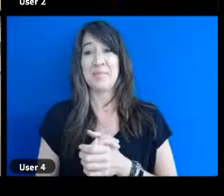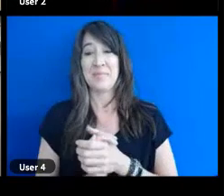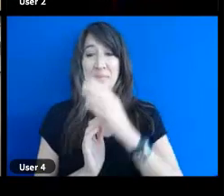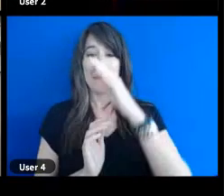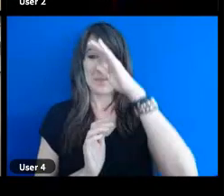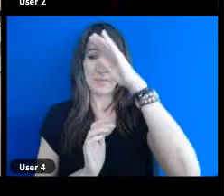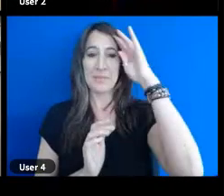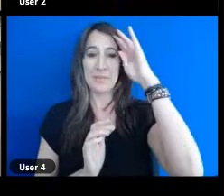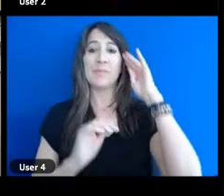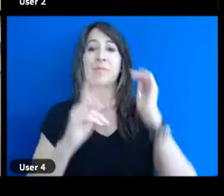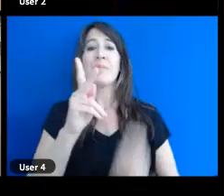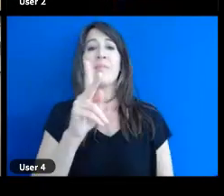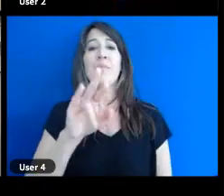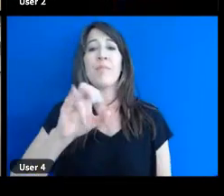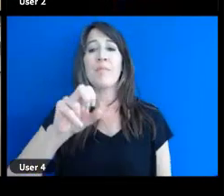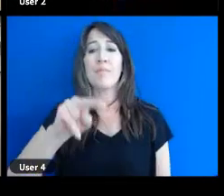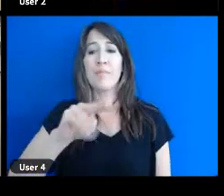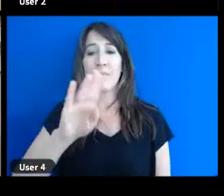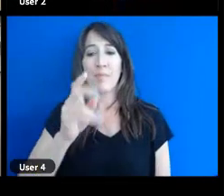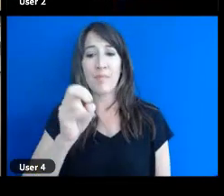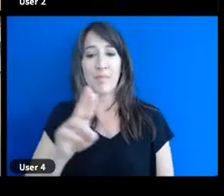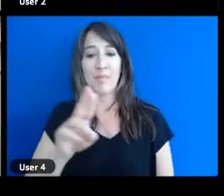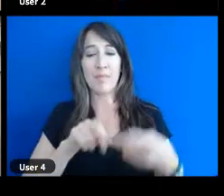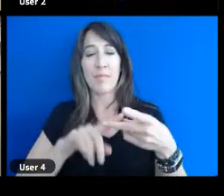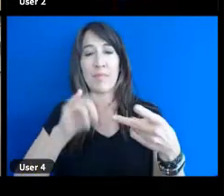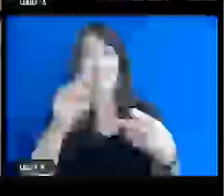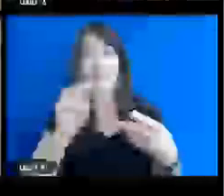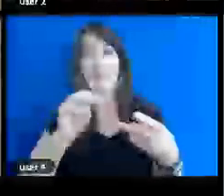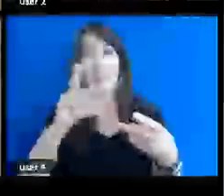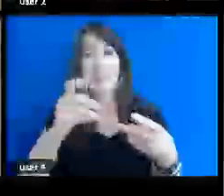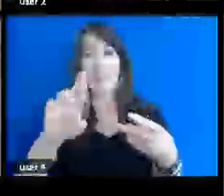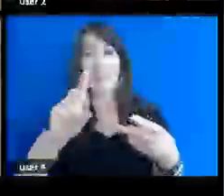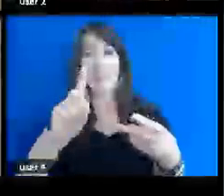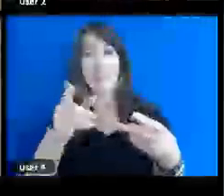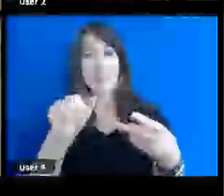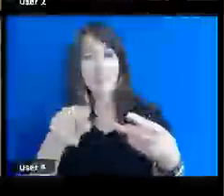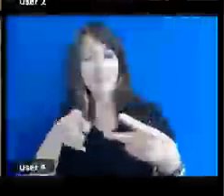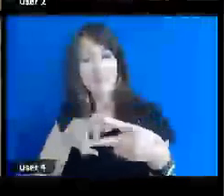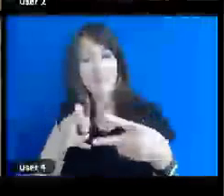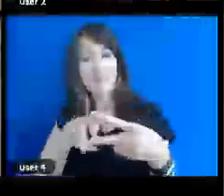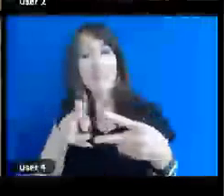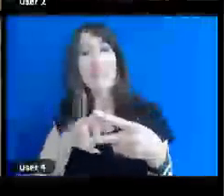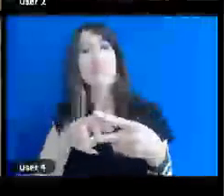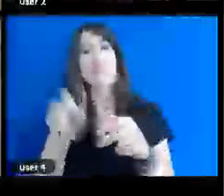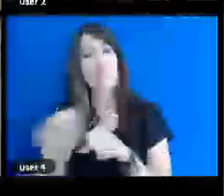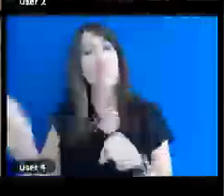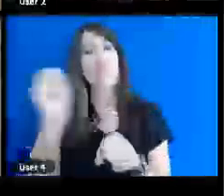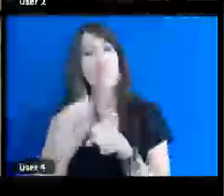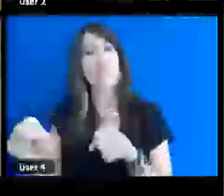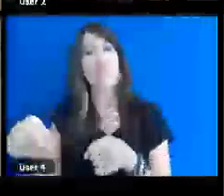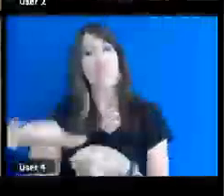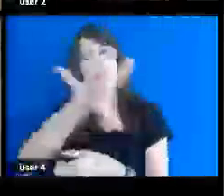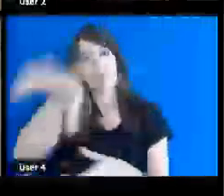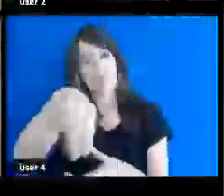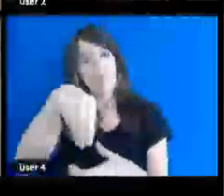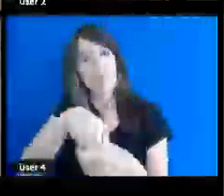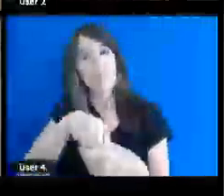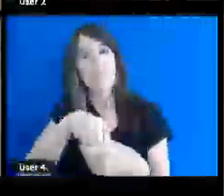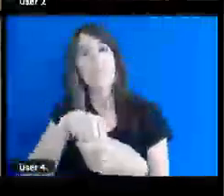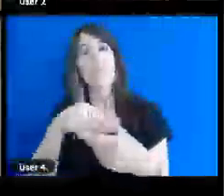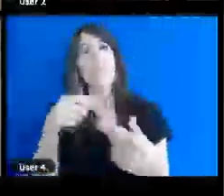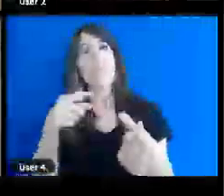along now. Kristin Bauer and Jamie Millar-Dixon have been working in this space around